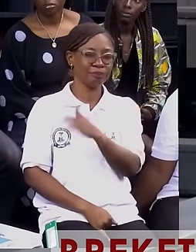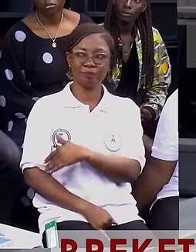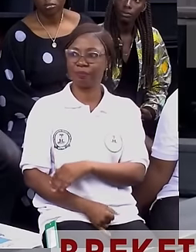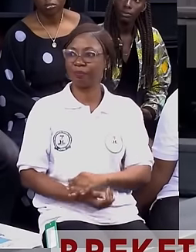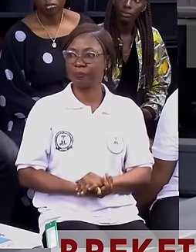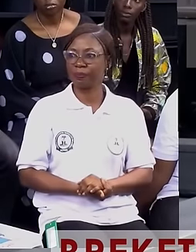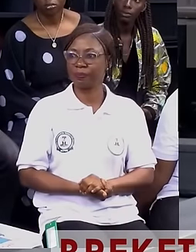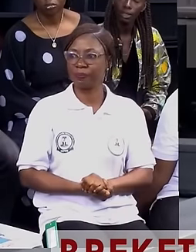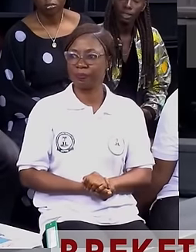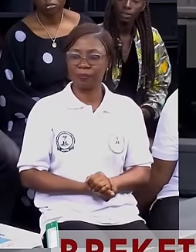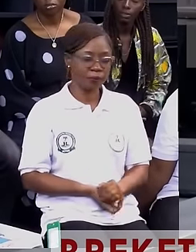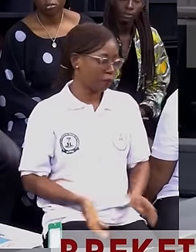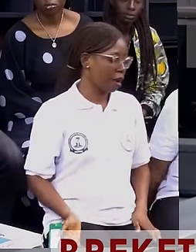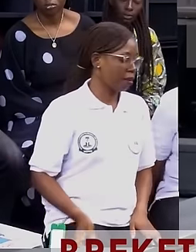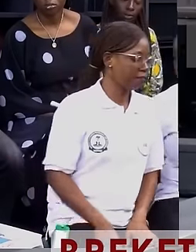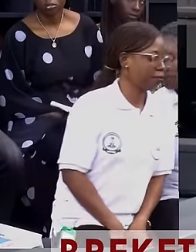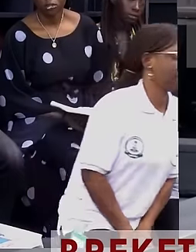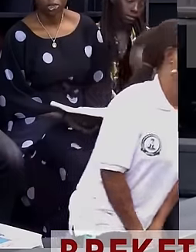So,